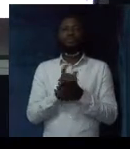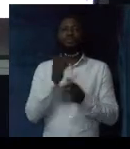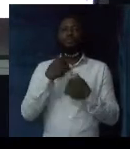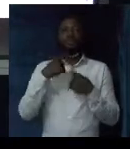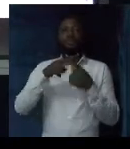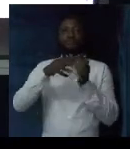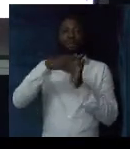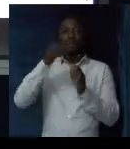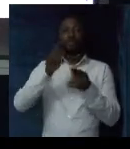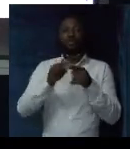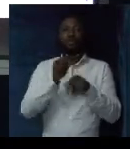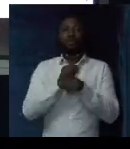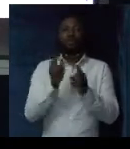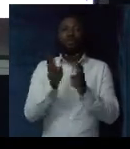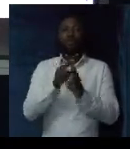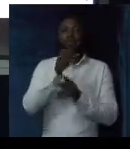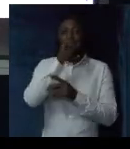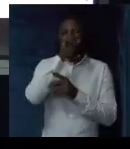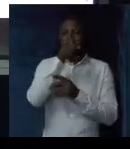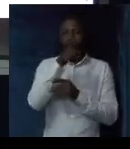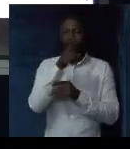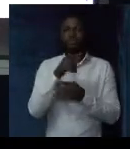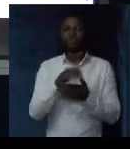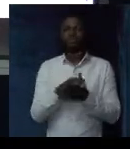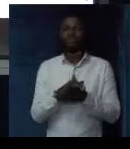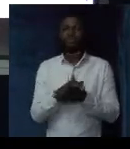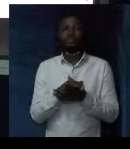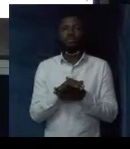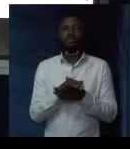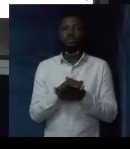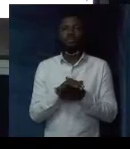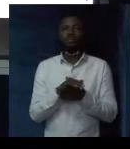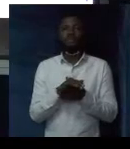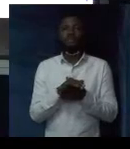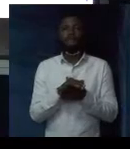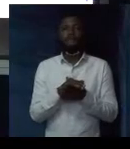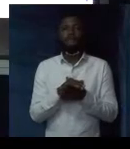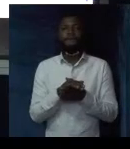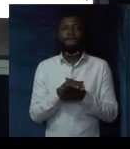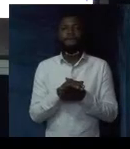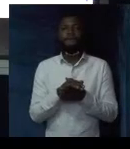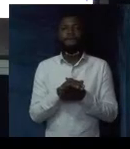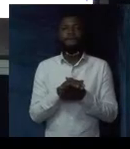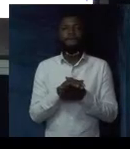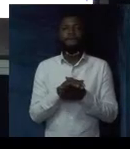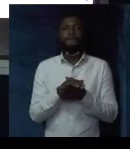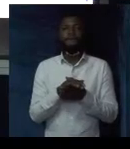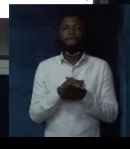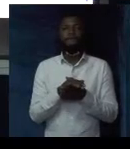the key is that you have to learn to work very smart and you have to learn to work very, very fast.